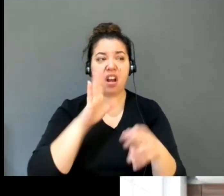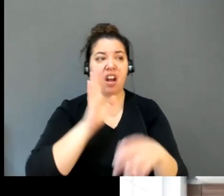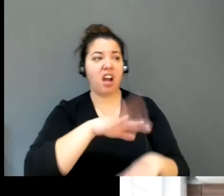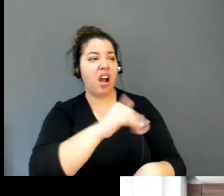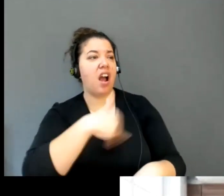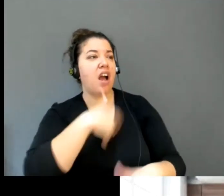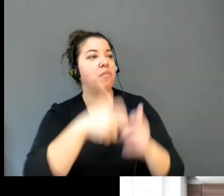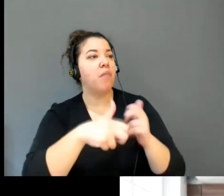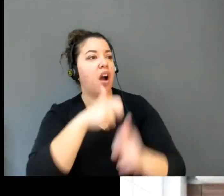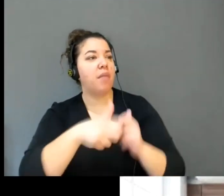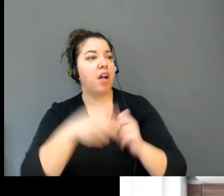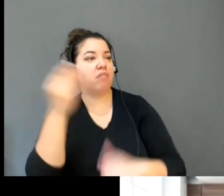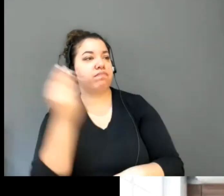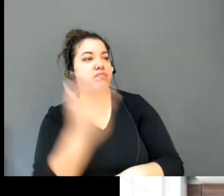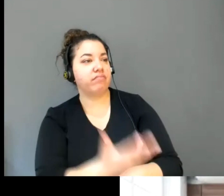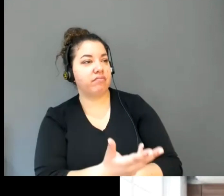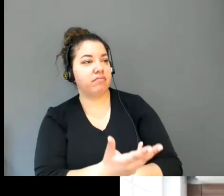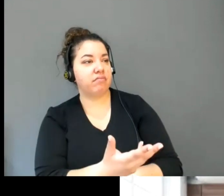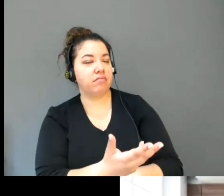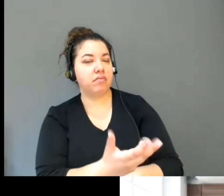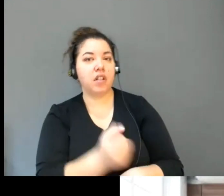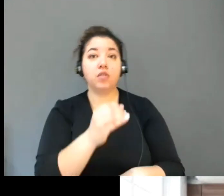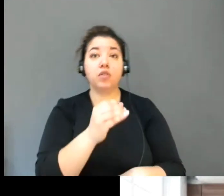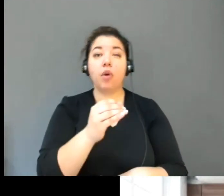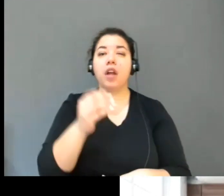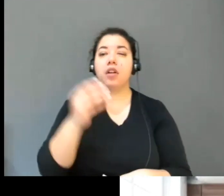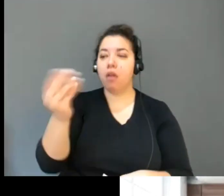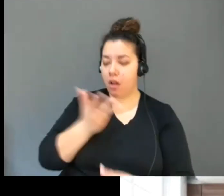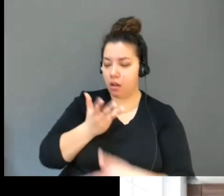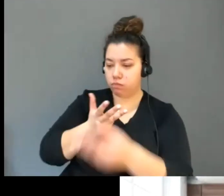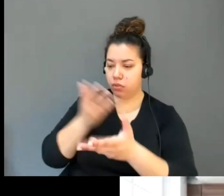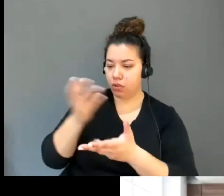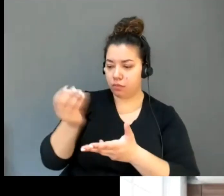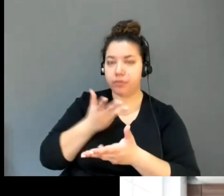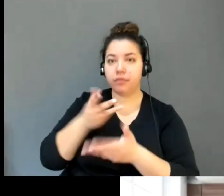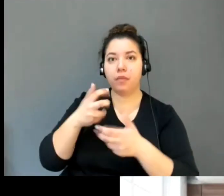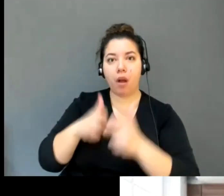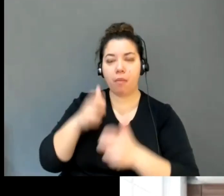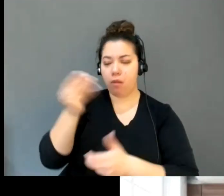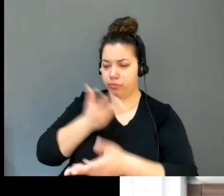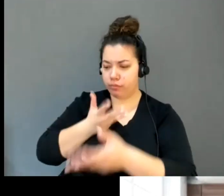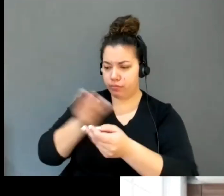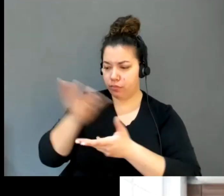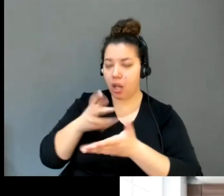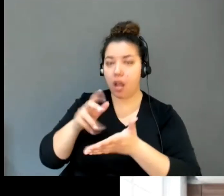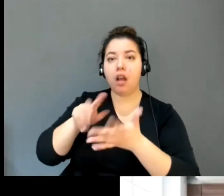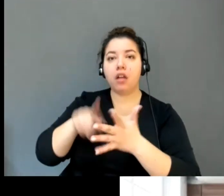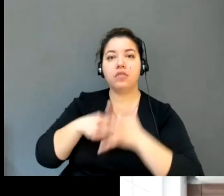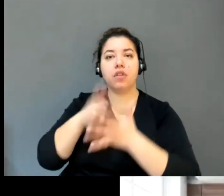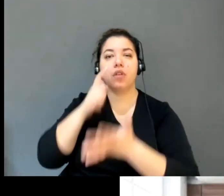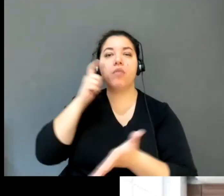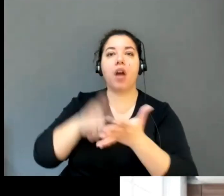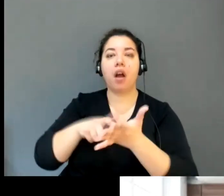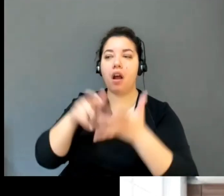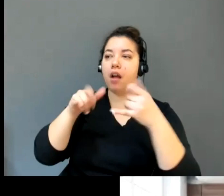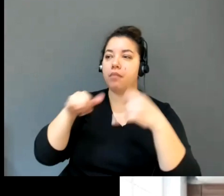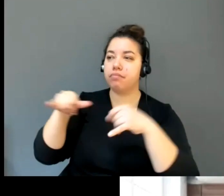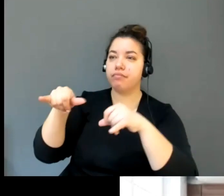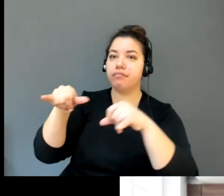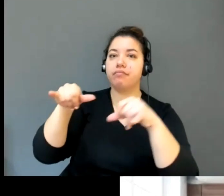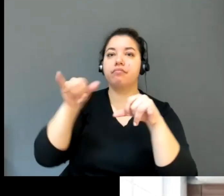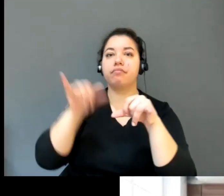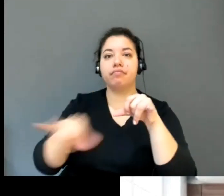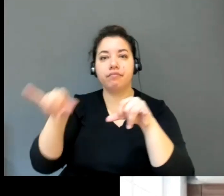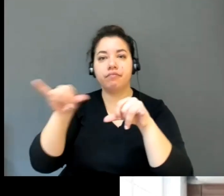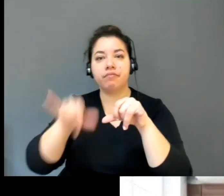a while, you begin to see the patterns in those problems. So one way is that you get the experience through helping other people, and you find out what their